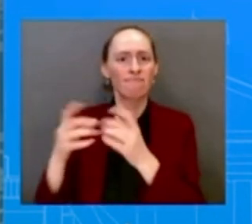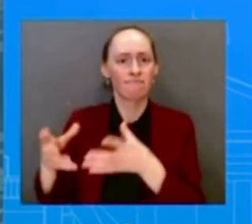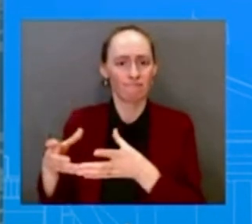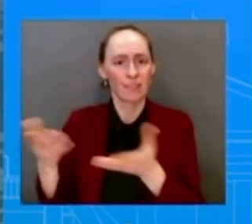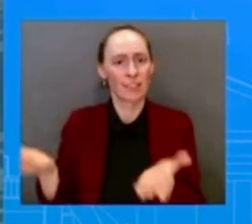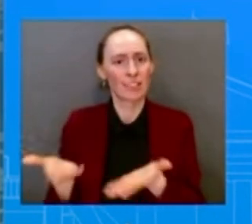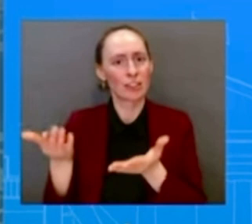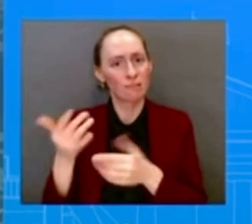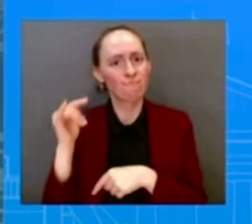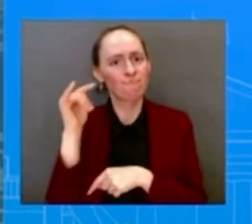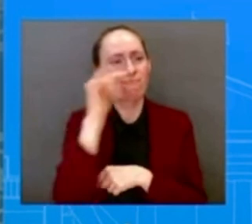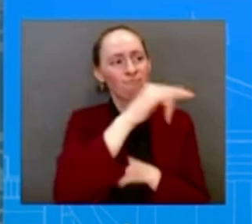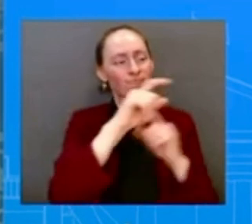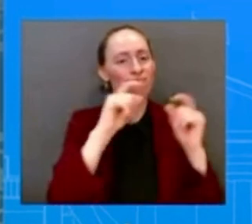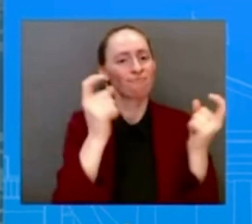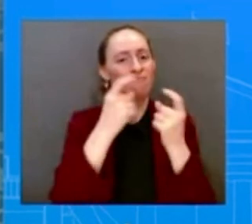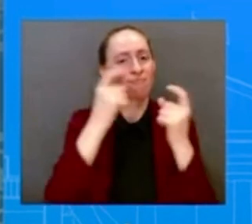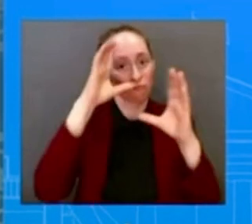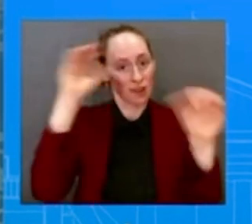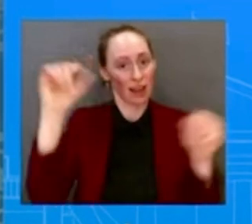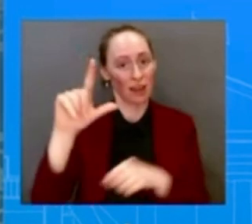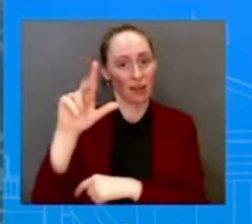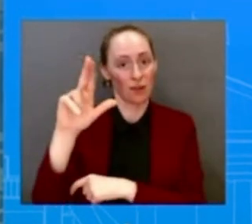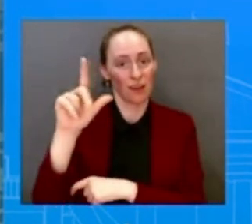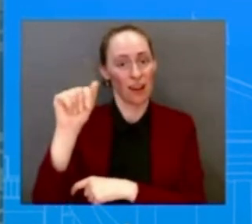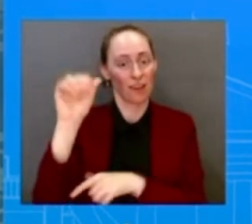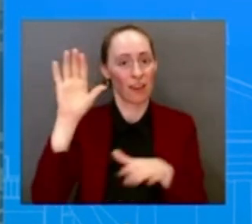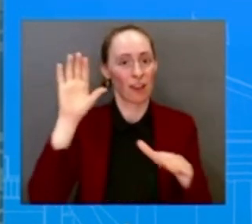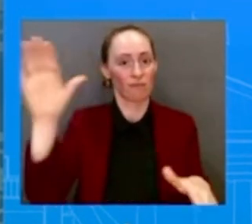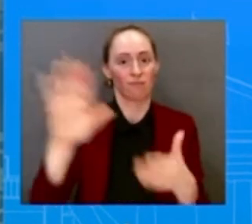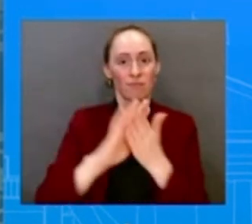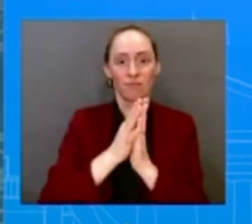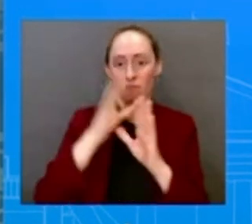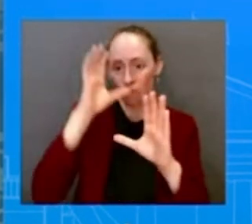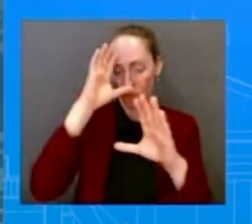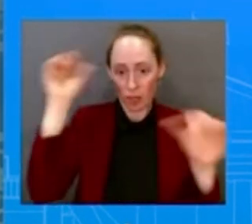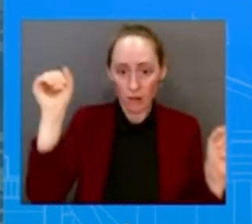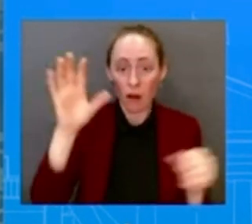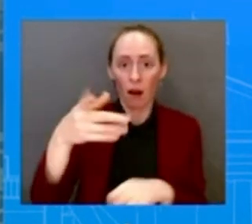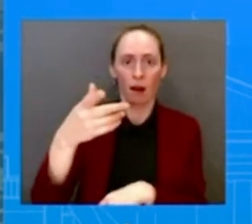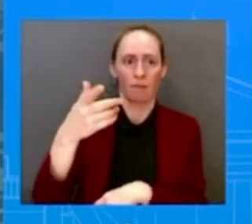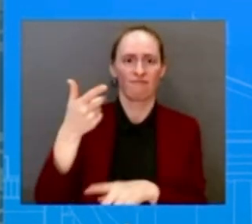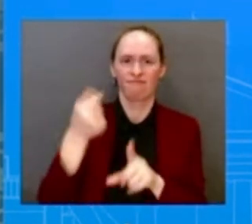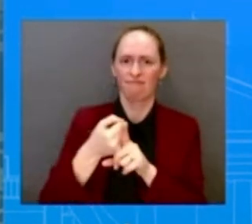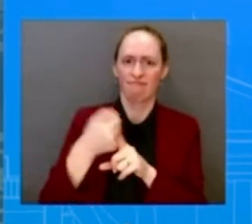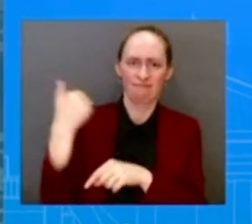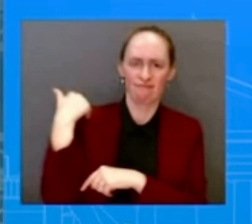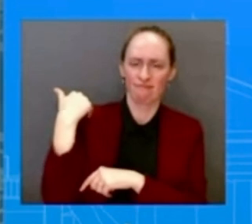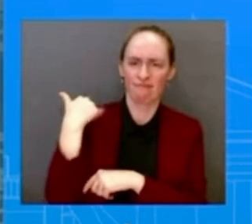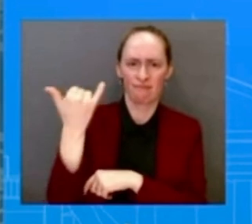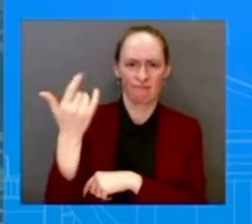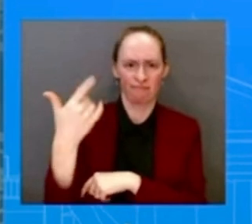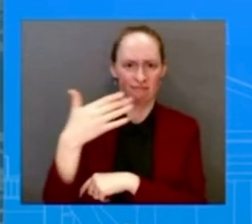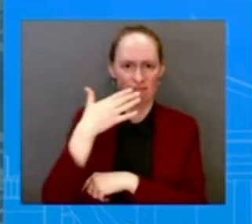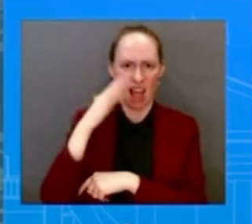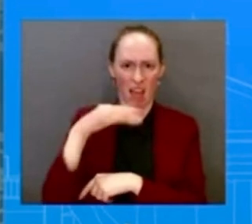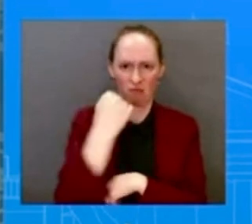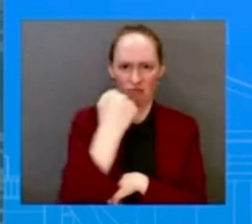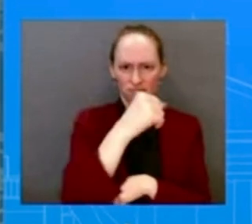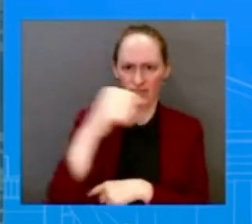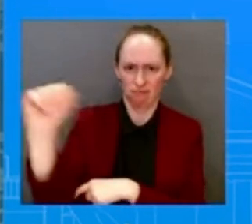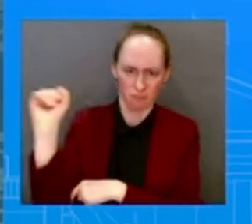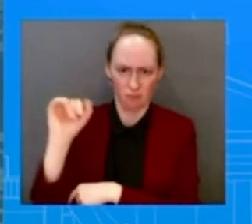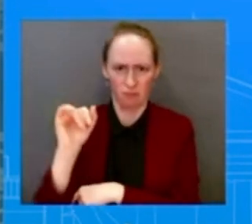States' unwavering support for democracy in Brazil. The two have had, or they will have, a packed agenda here